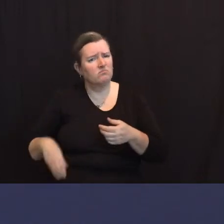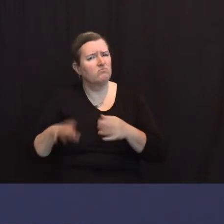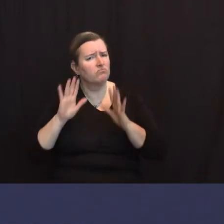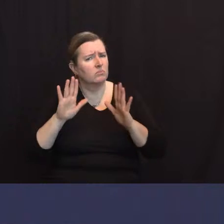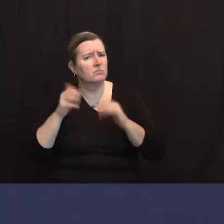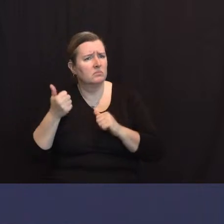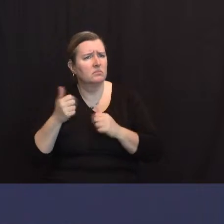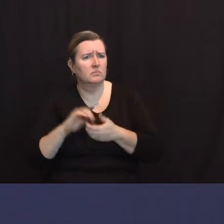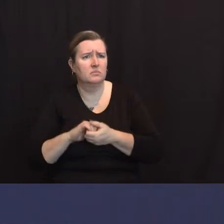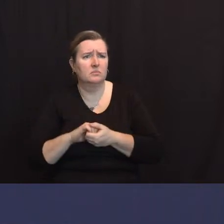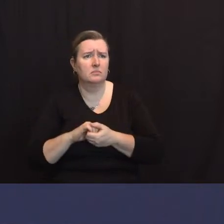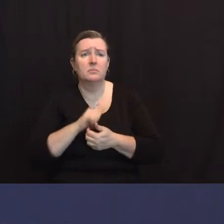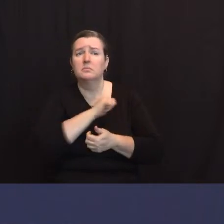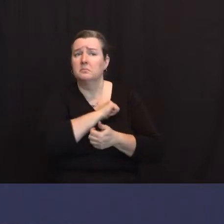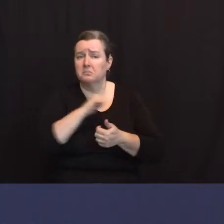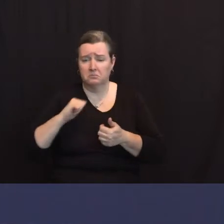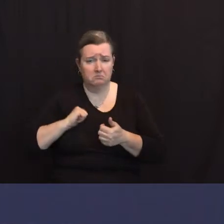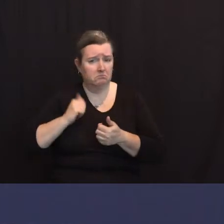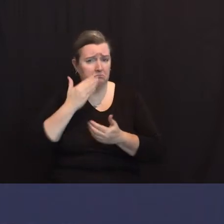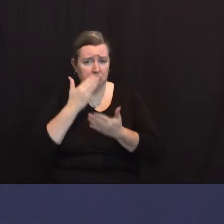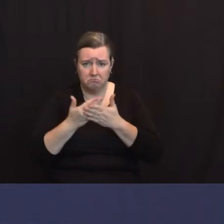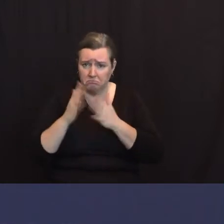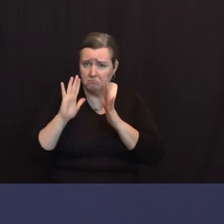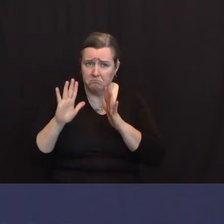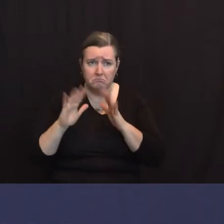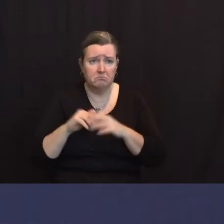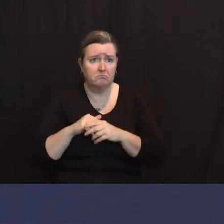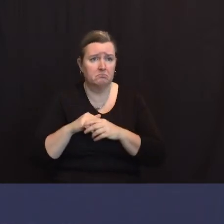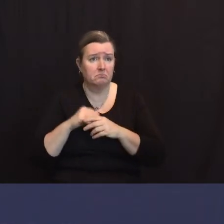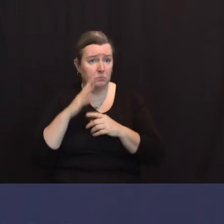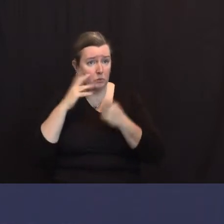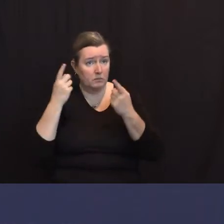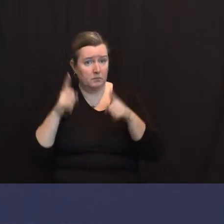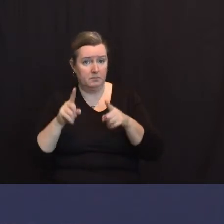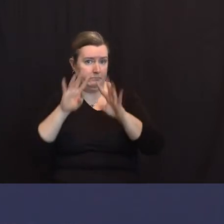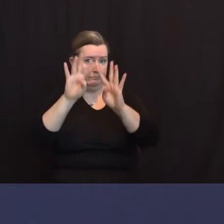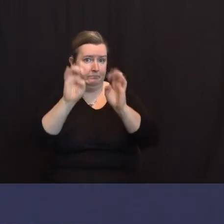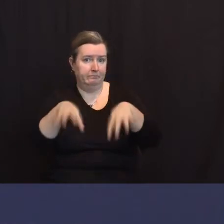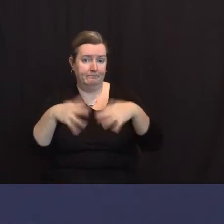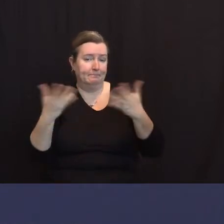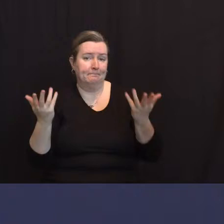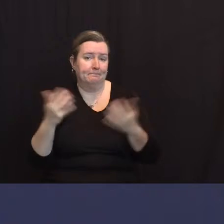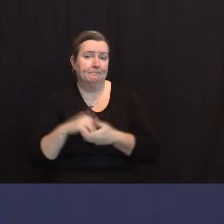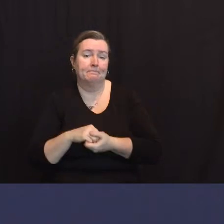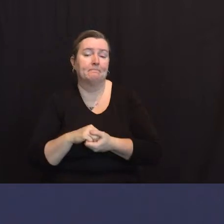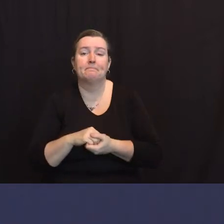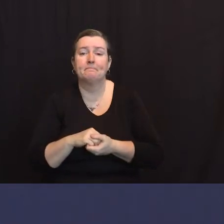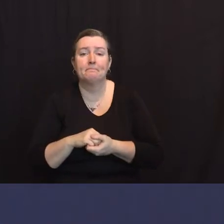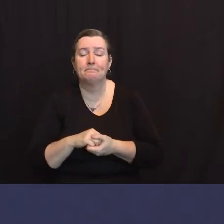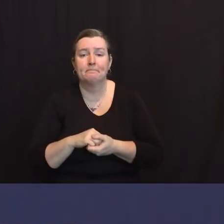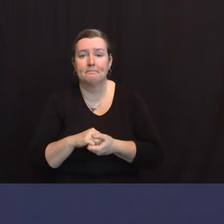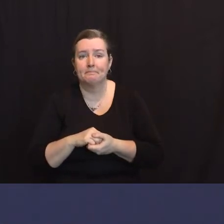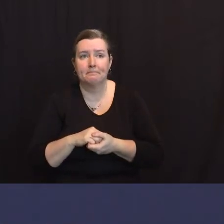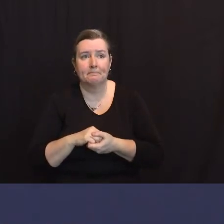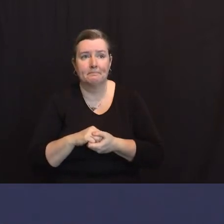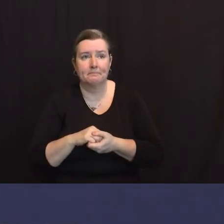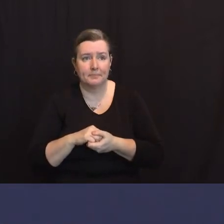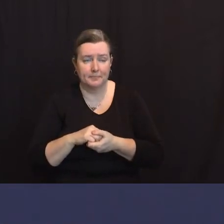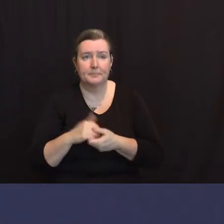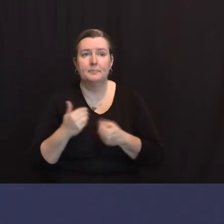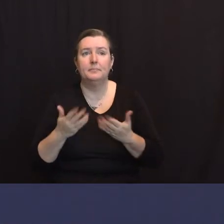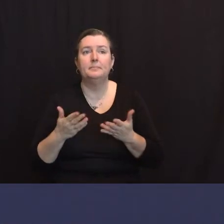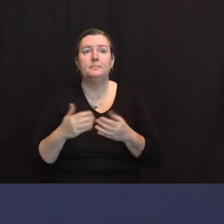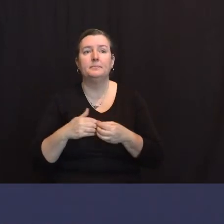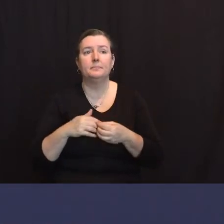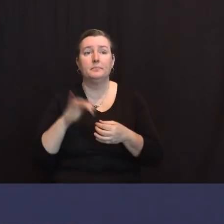where this ends up, I don't know, but they're each stars as well in that respect. So, with that, Judy, you and I get